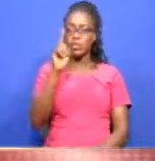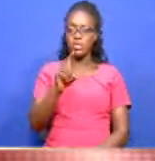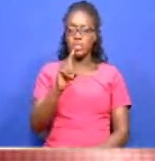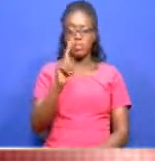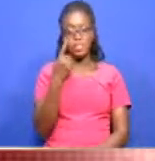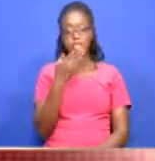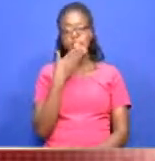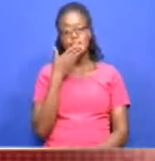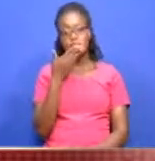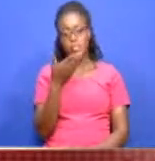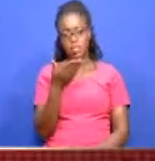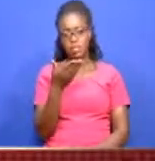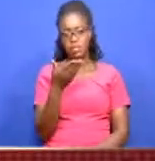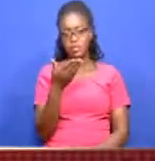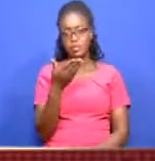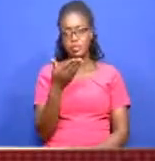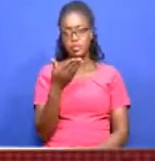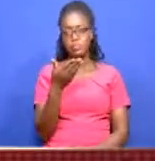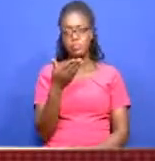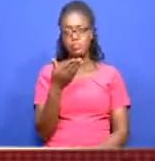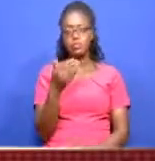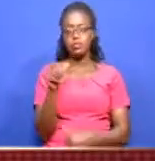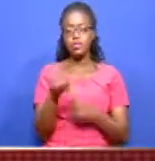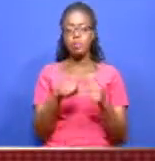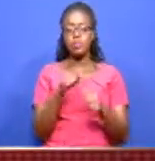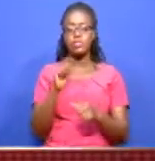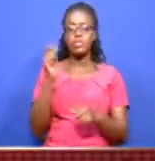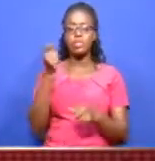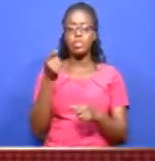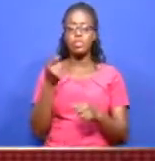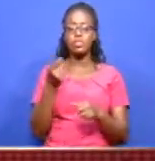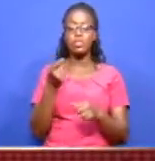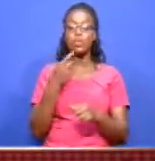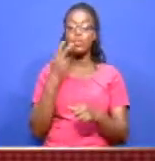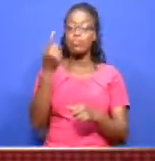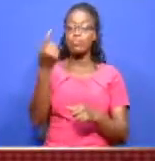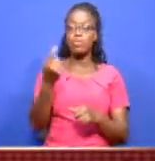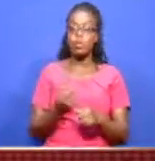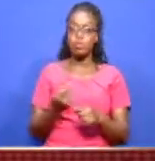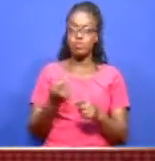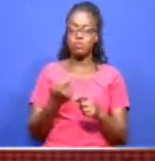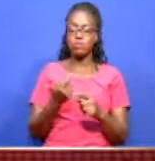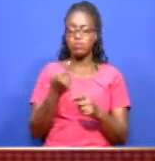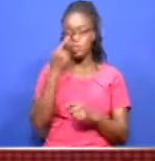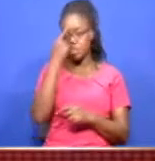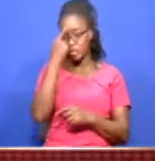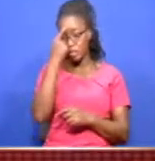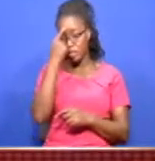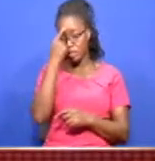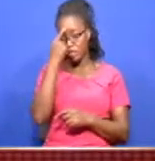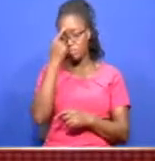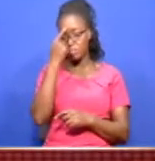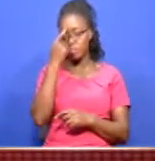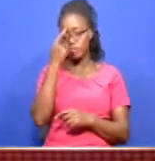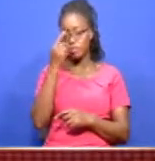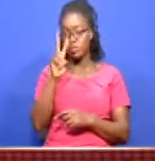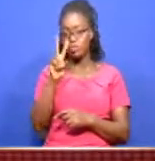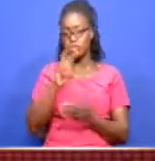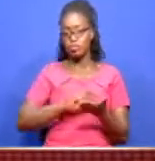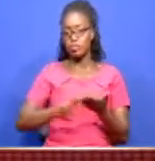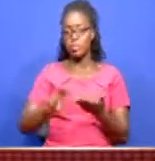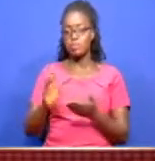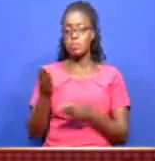regarding the Kenyans who came from India about 2 weeks ago, and you would like to know what